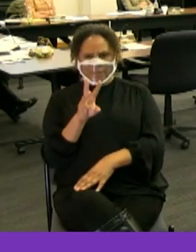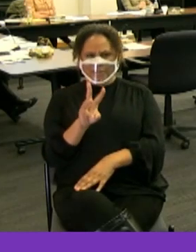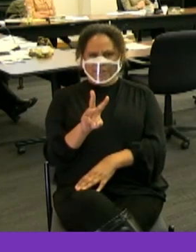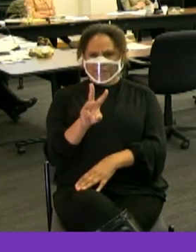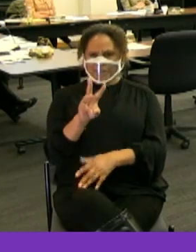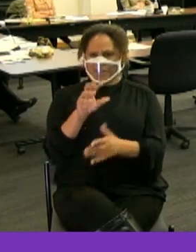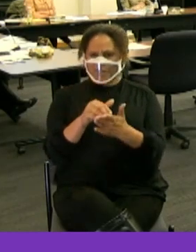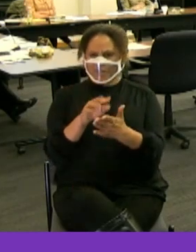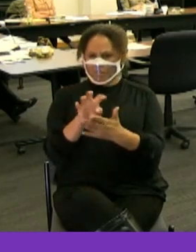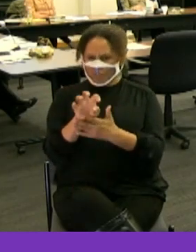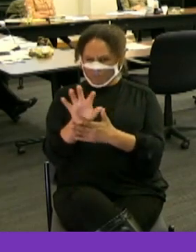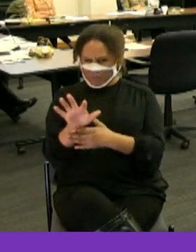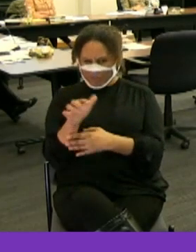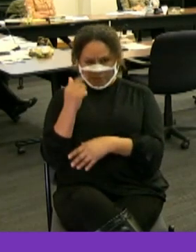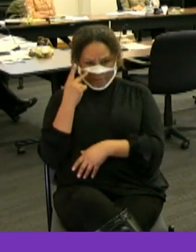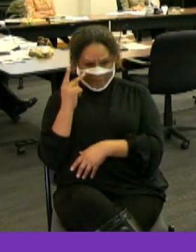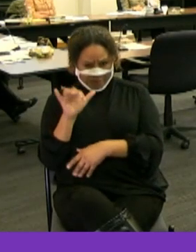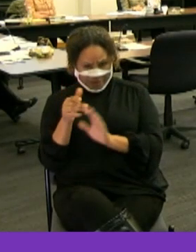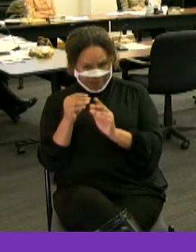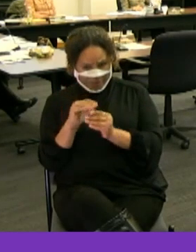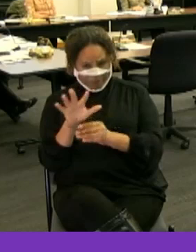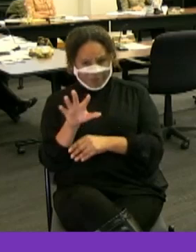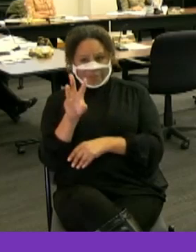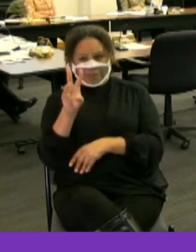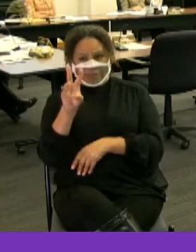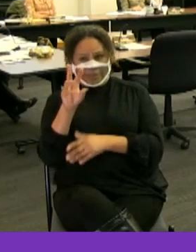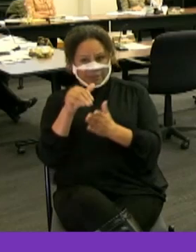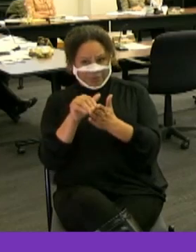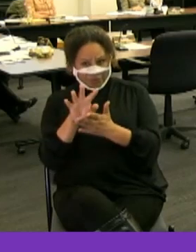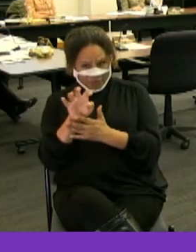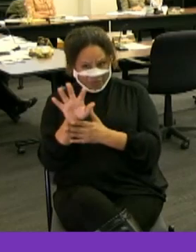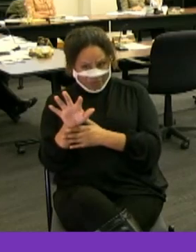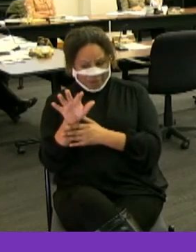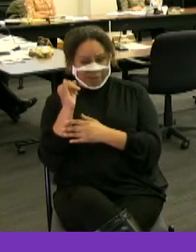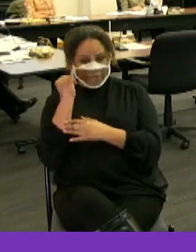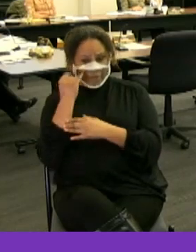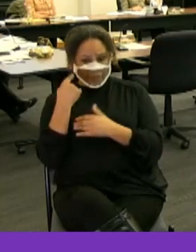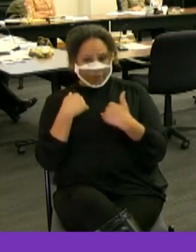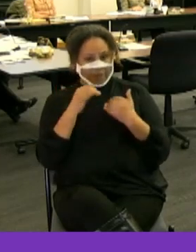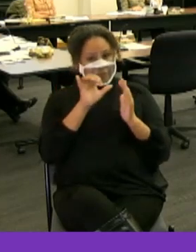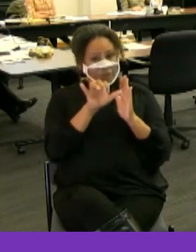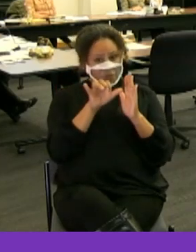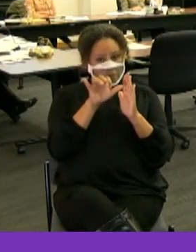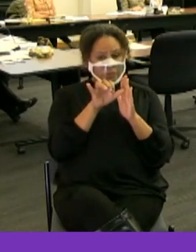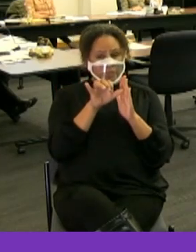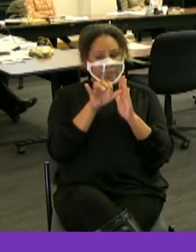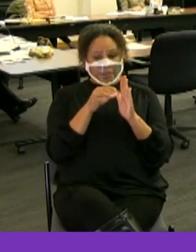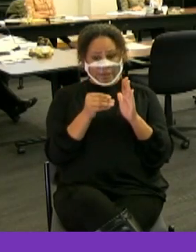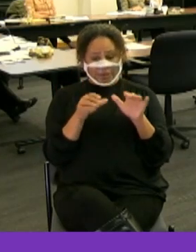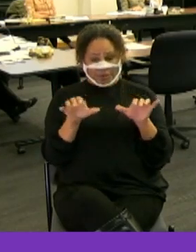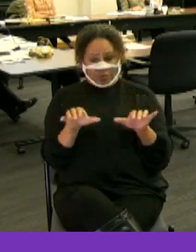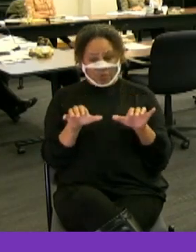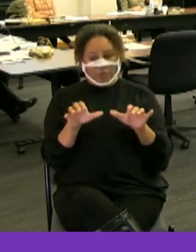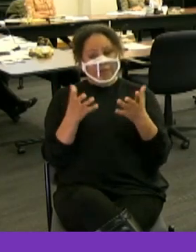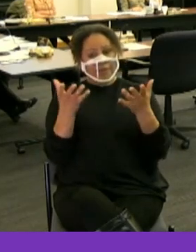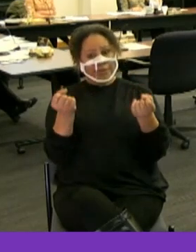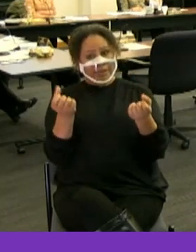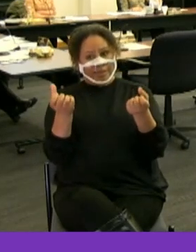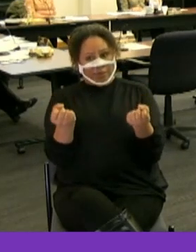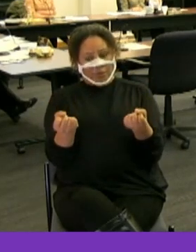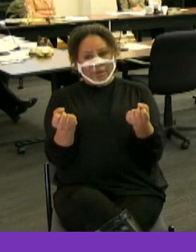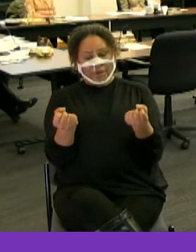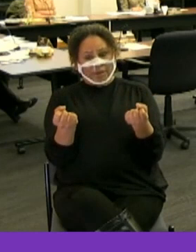6,400? Was that what I saw? About 6,400? If we have YouTube and we're doing the sign